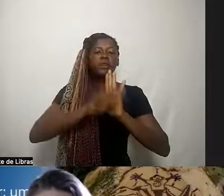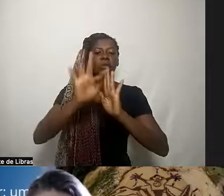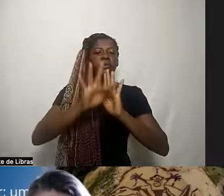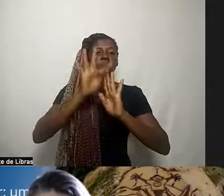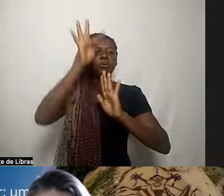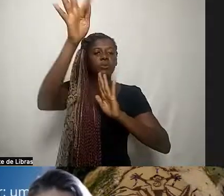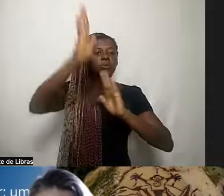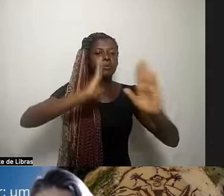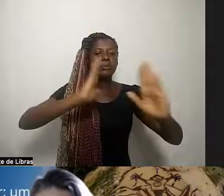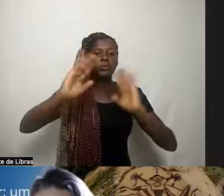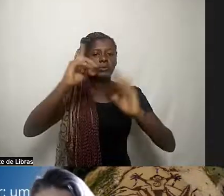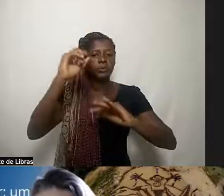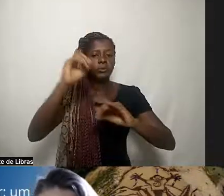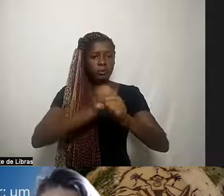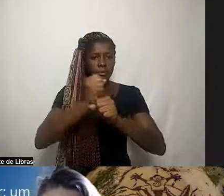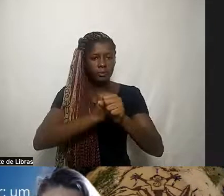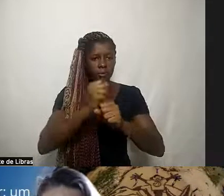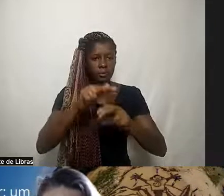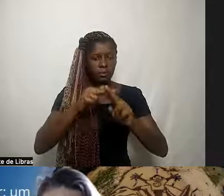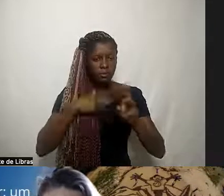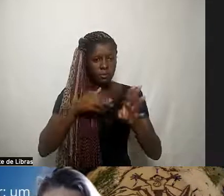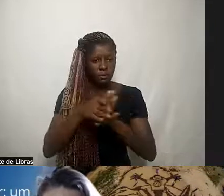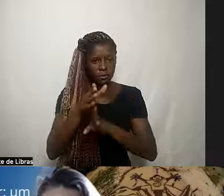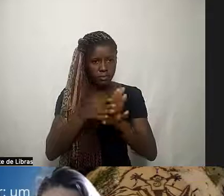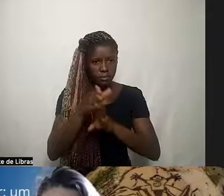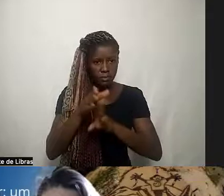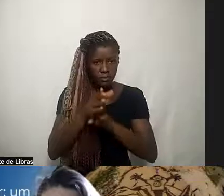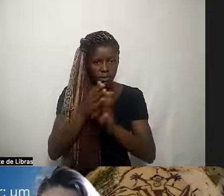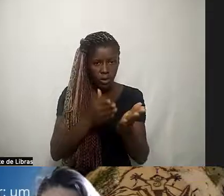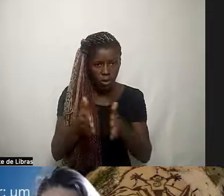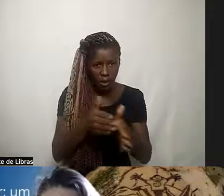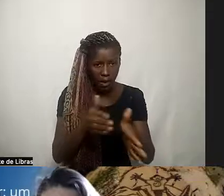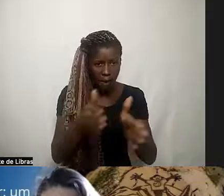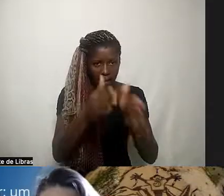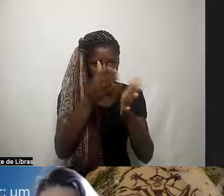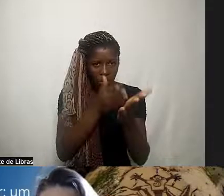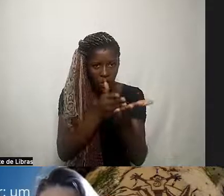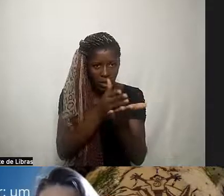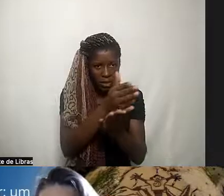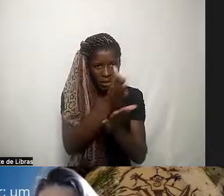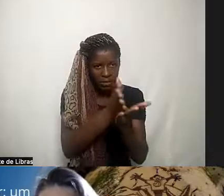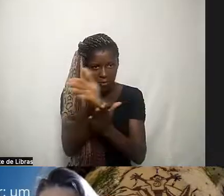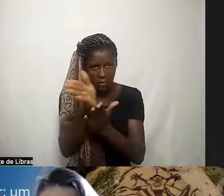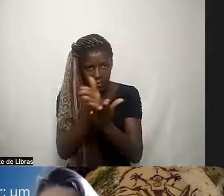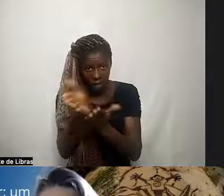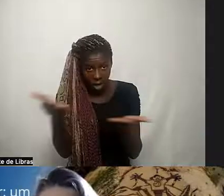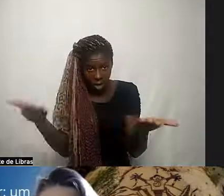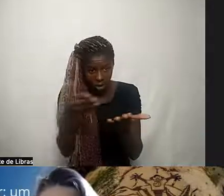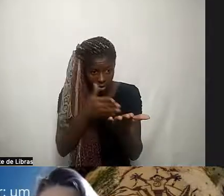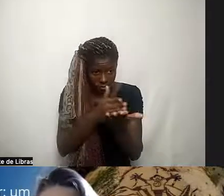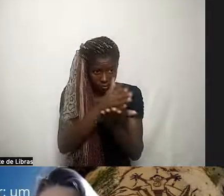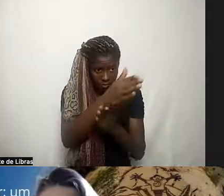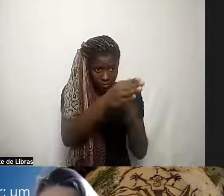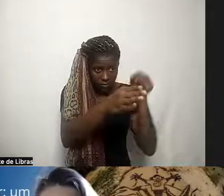years. I'm here to talk about the awareness axis of the Biomar project. We aim to promote